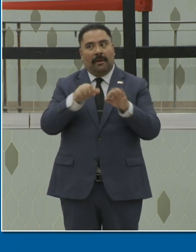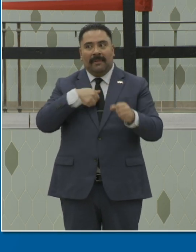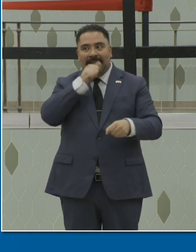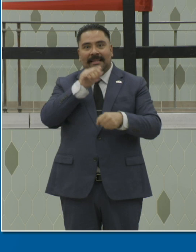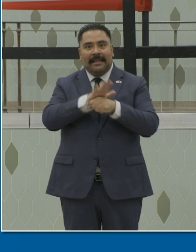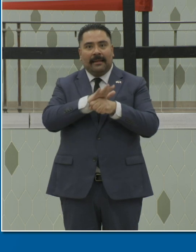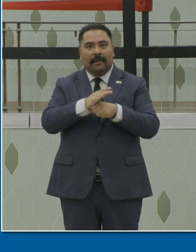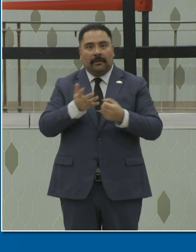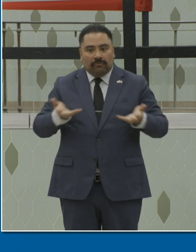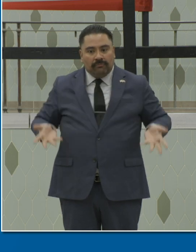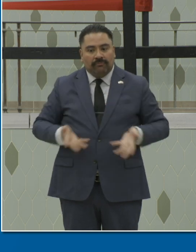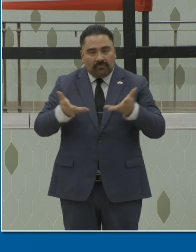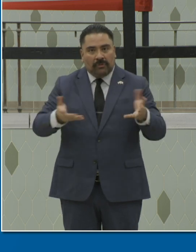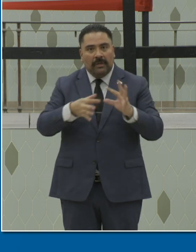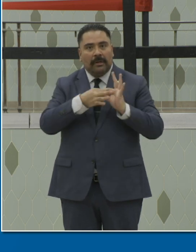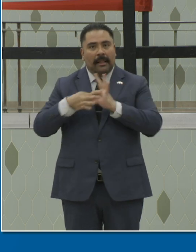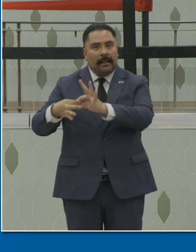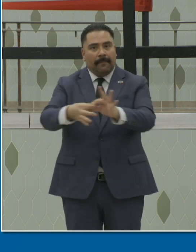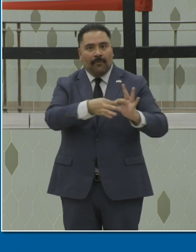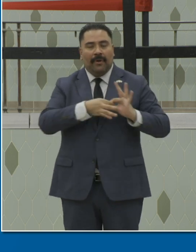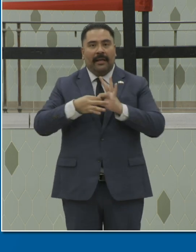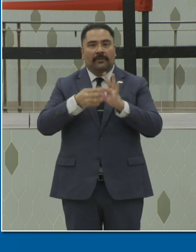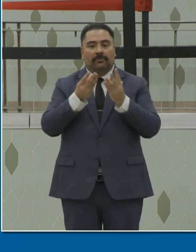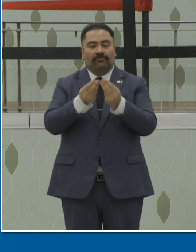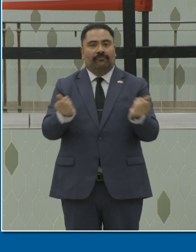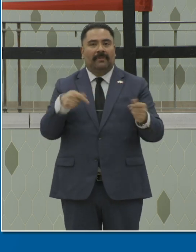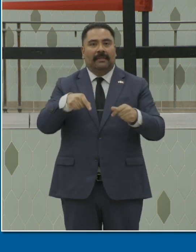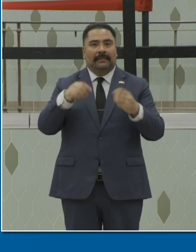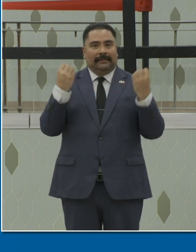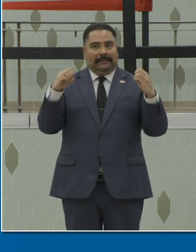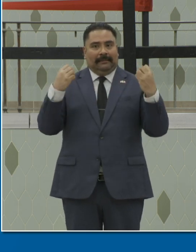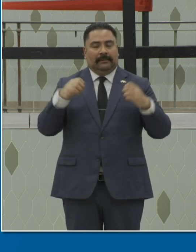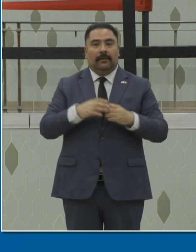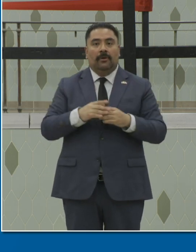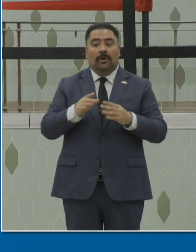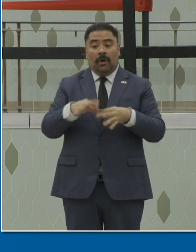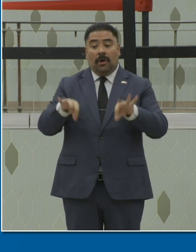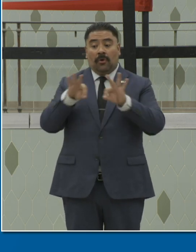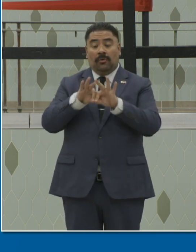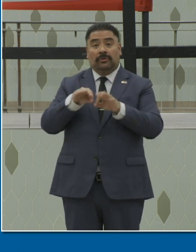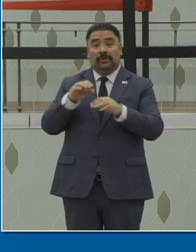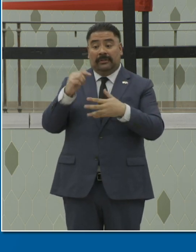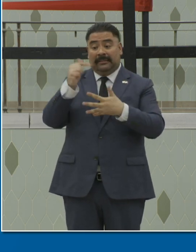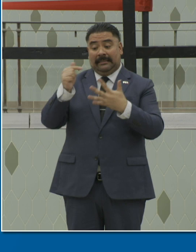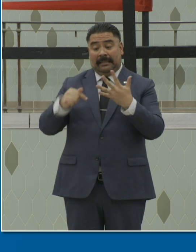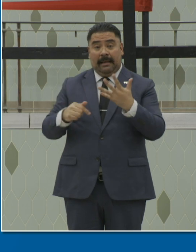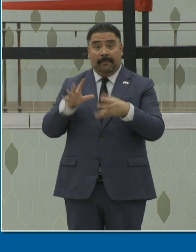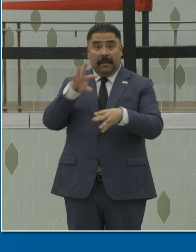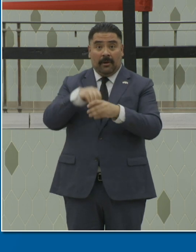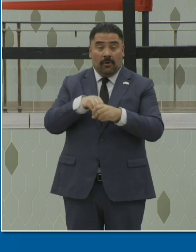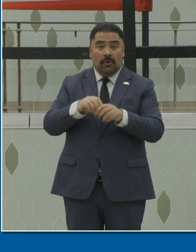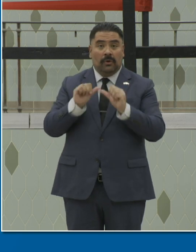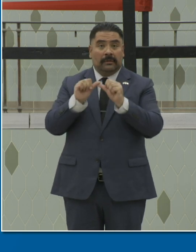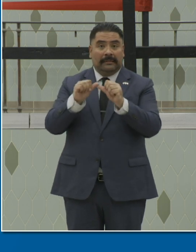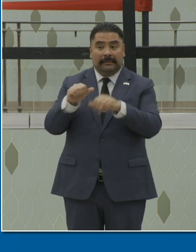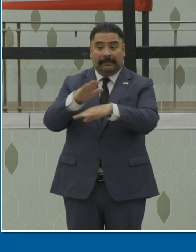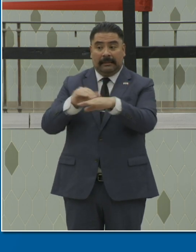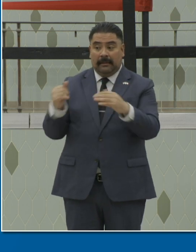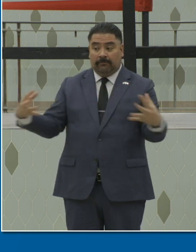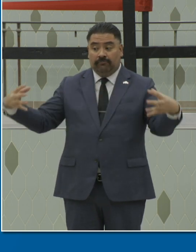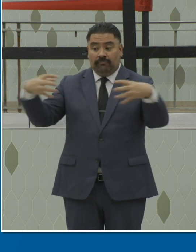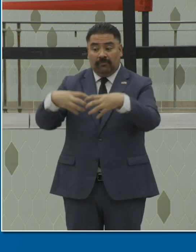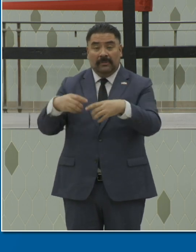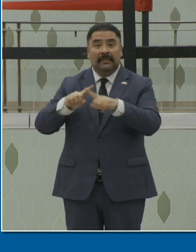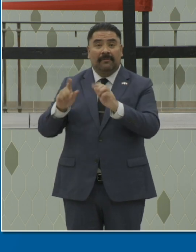greater collaboration to tackle this pressing challenge. A crucial action step will also include consistently convening the